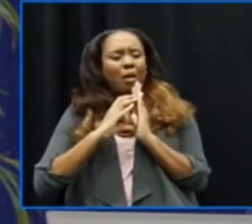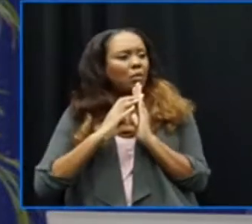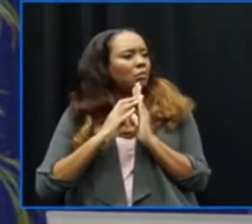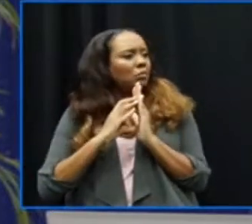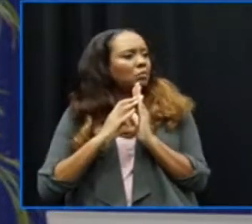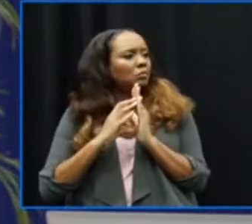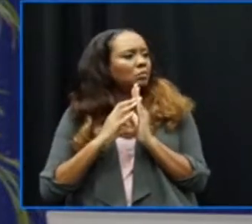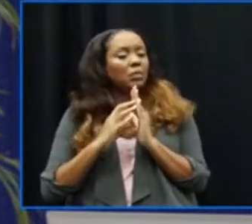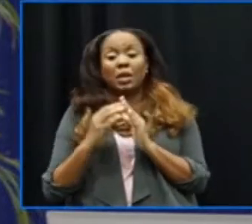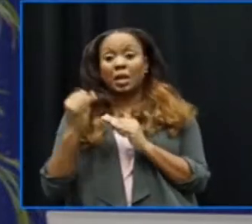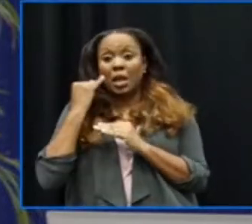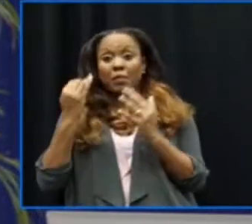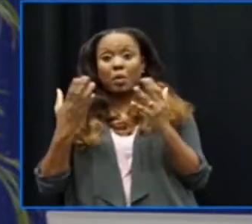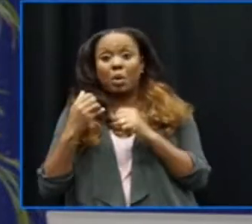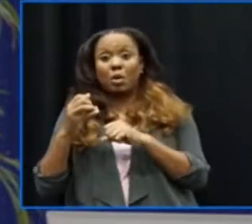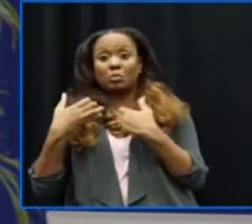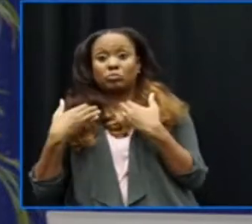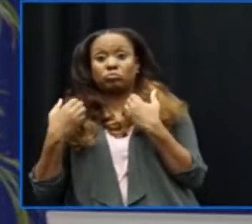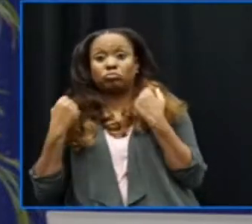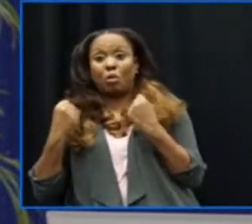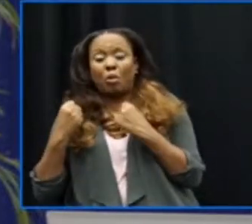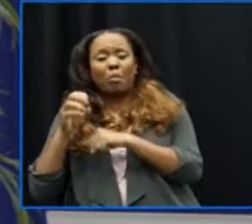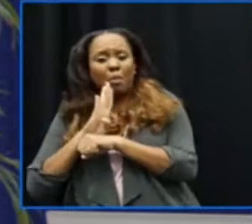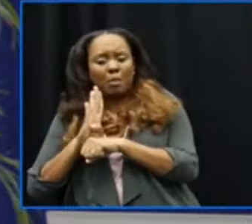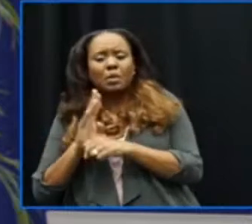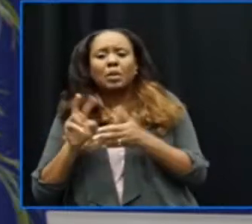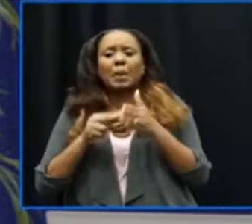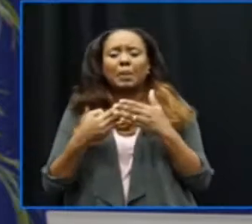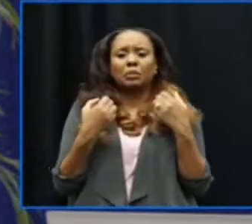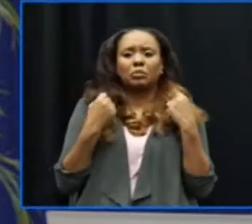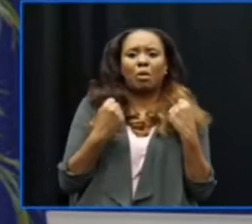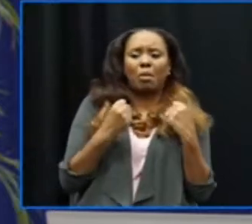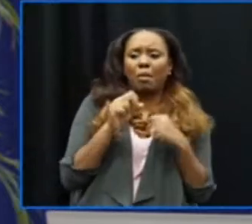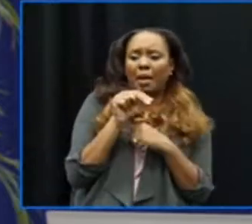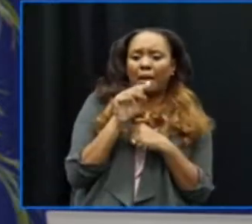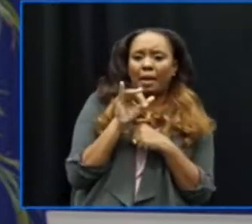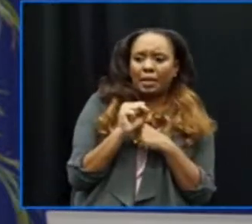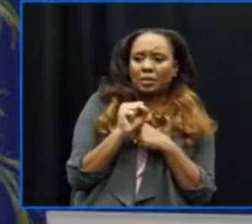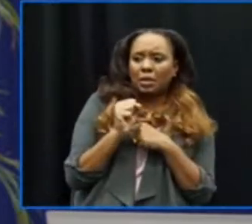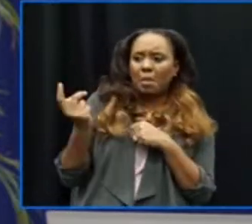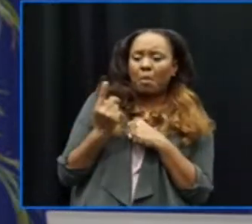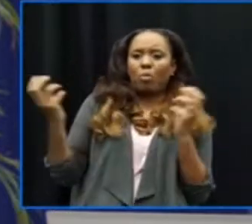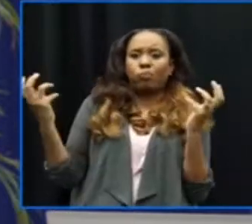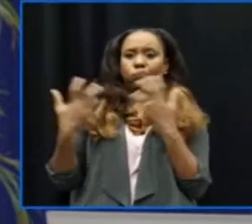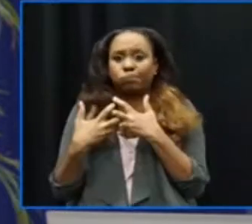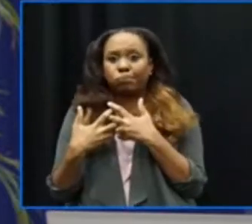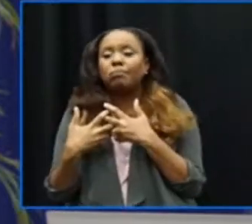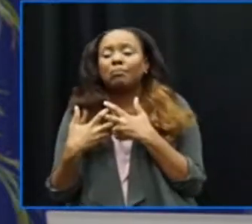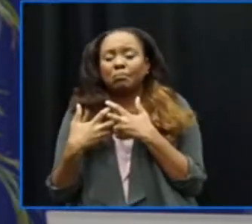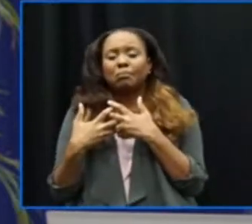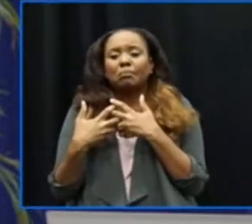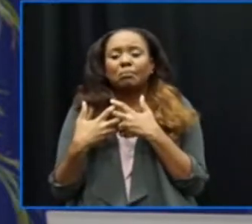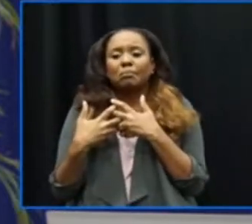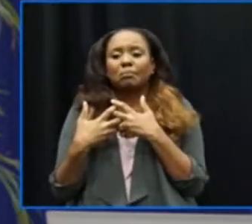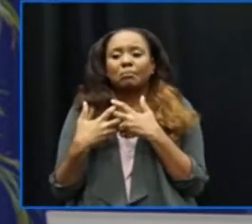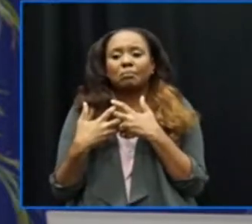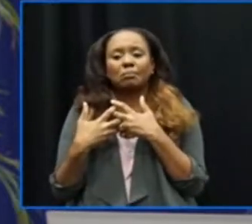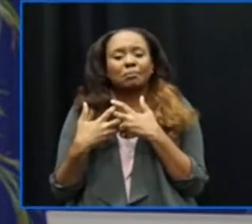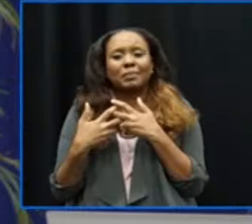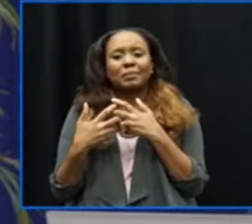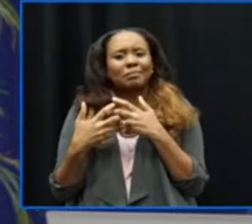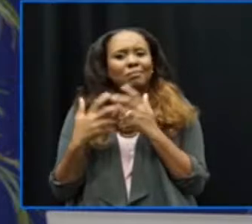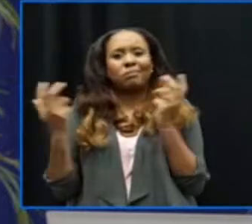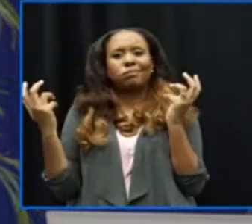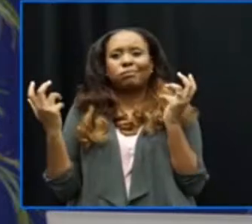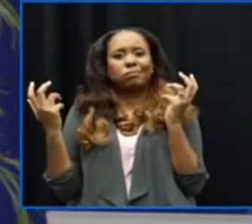requires a strong NIS. I don't believe, and I don't think any of the groups we've spoken to truly believe when they look at it, that we can have one without the